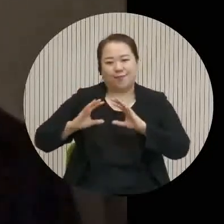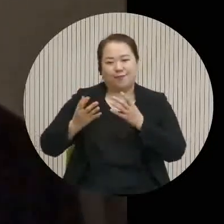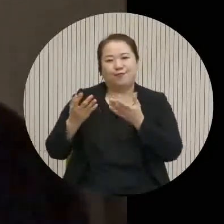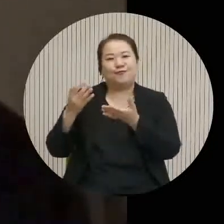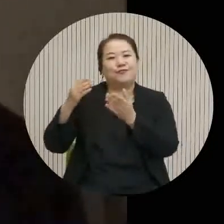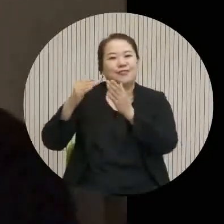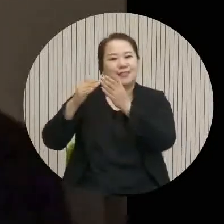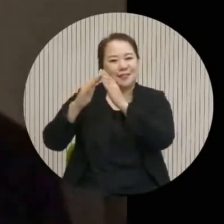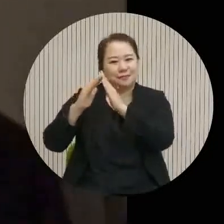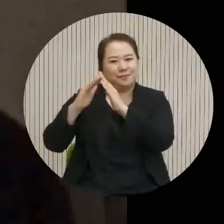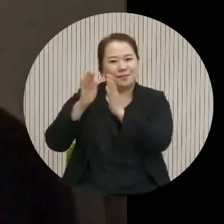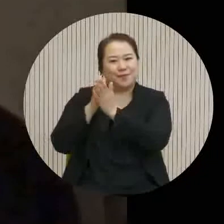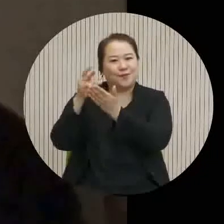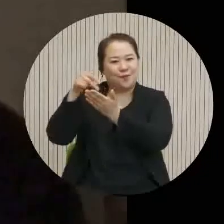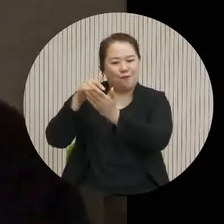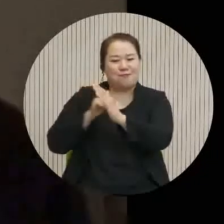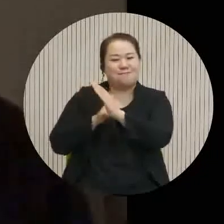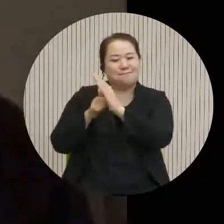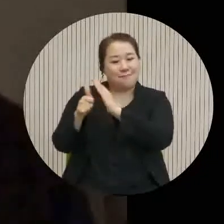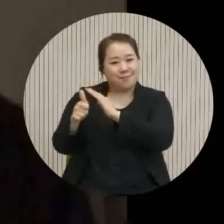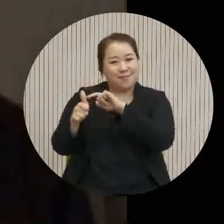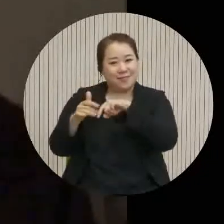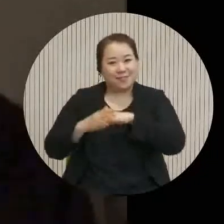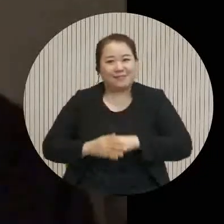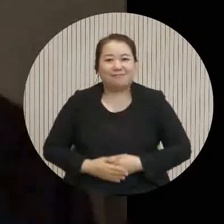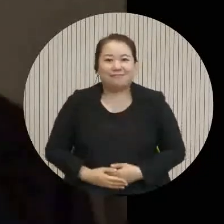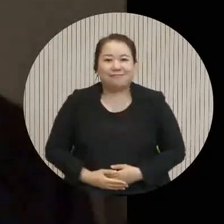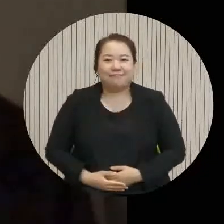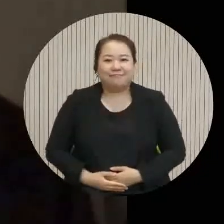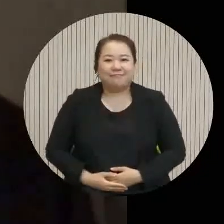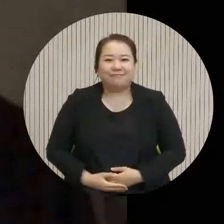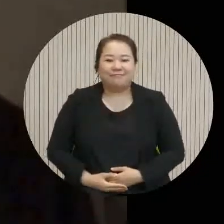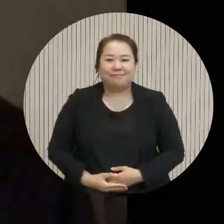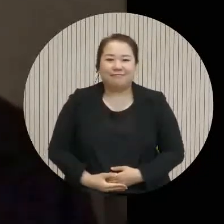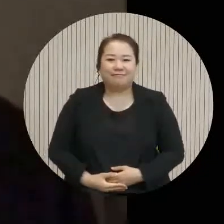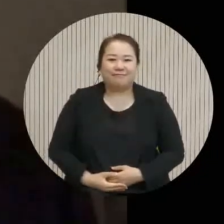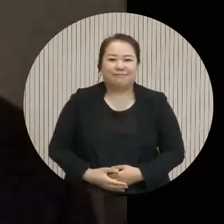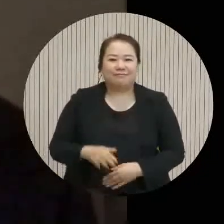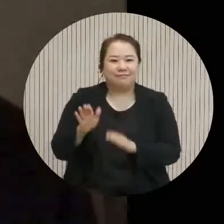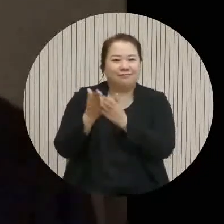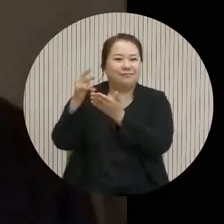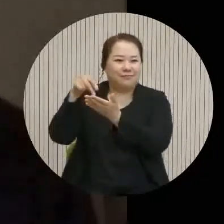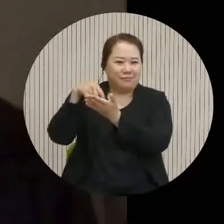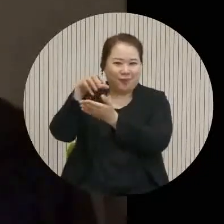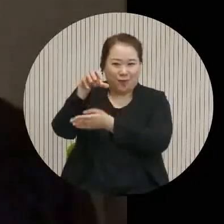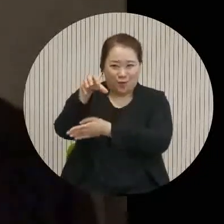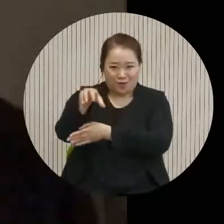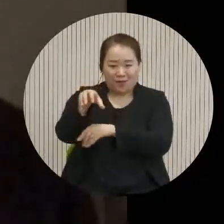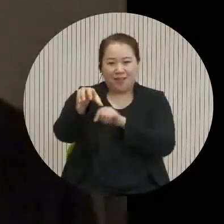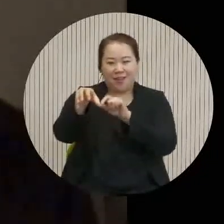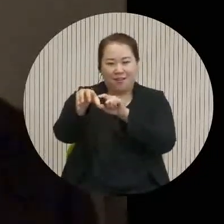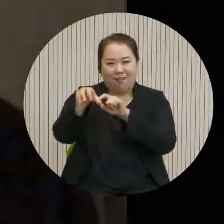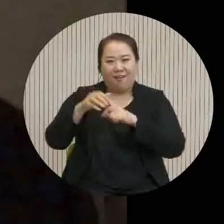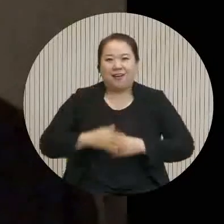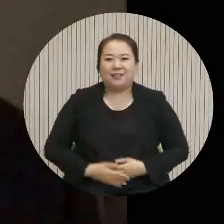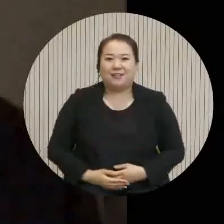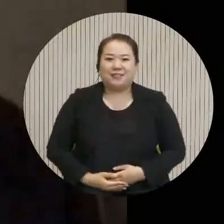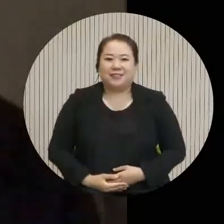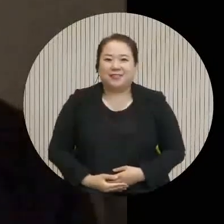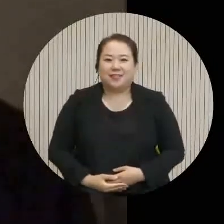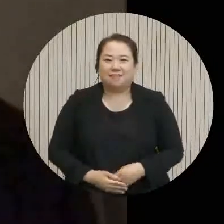used to work, and that's Sydney's mom. And I started taking out books,